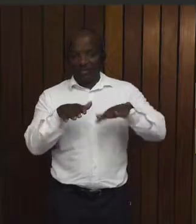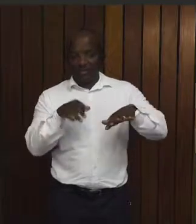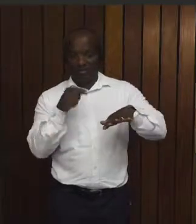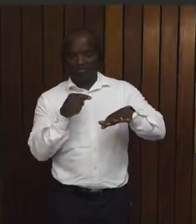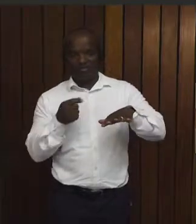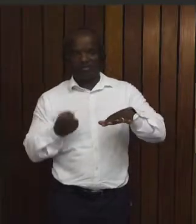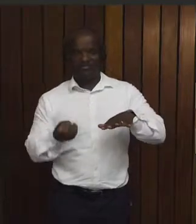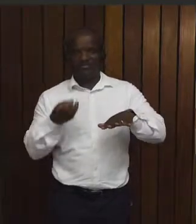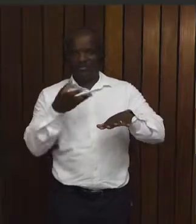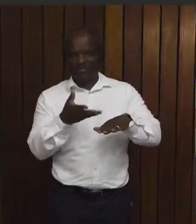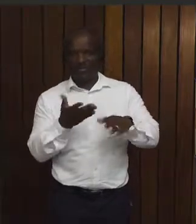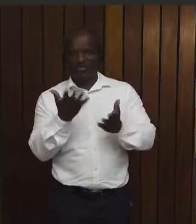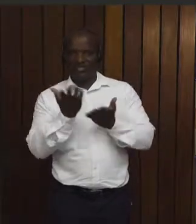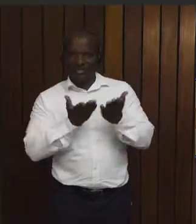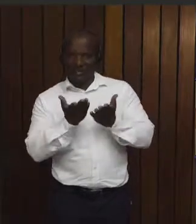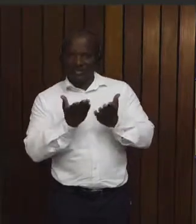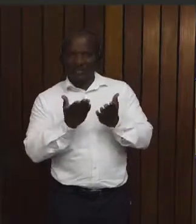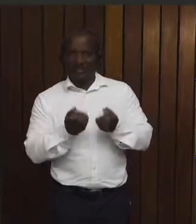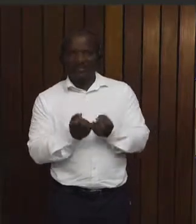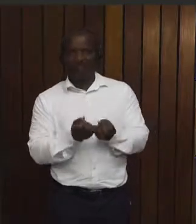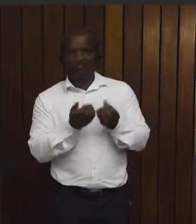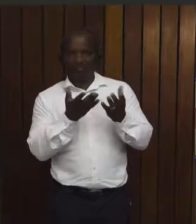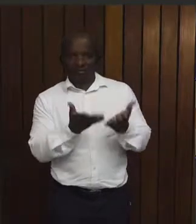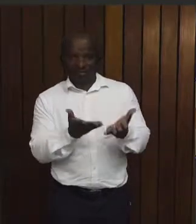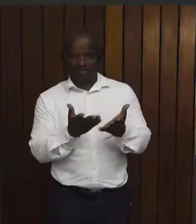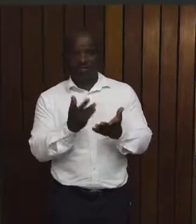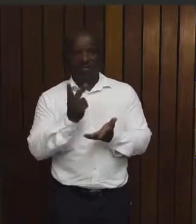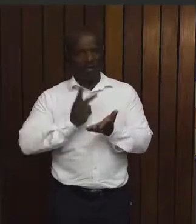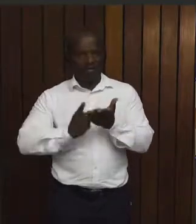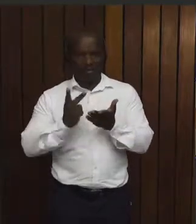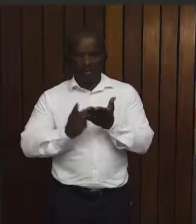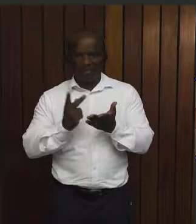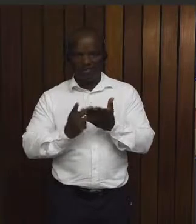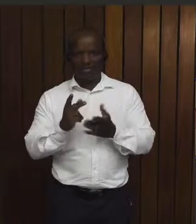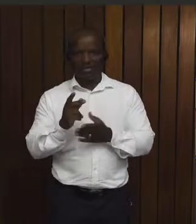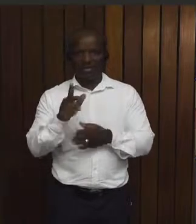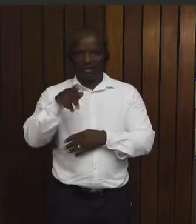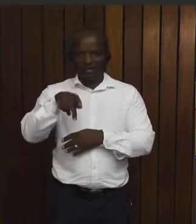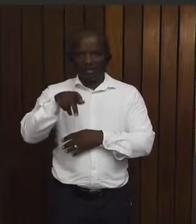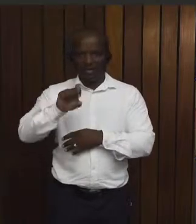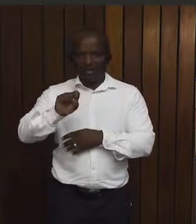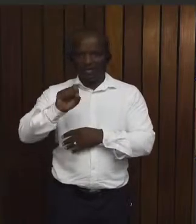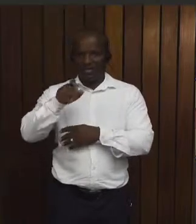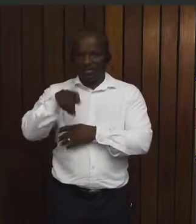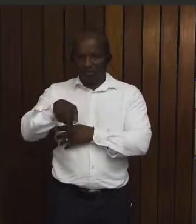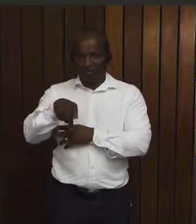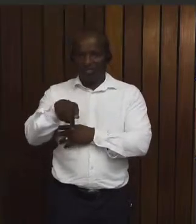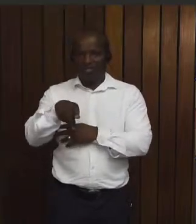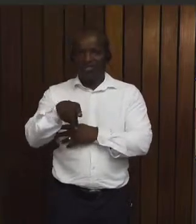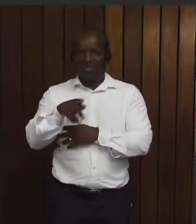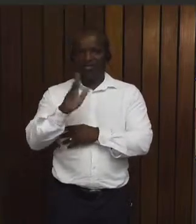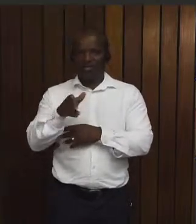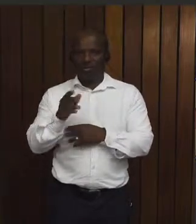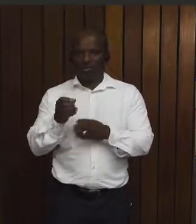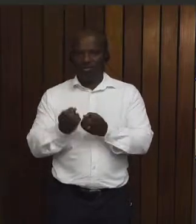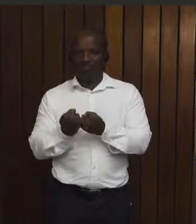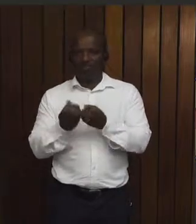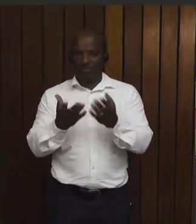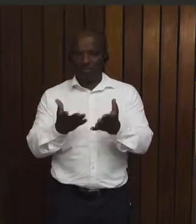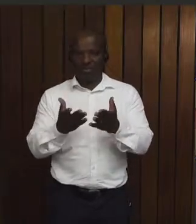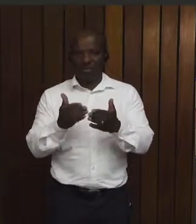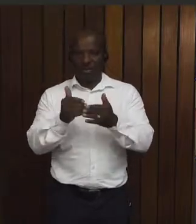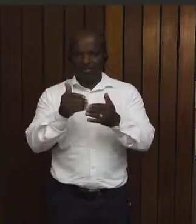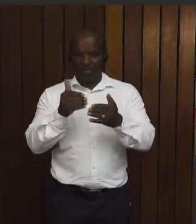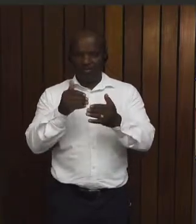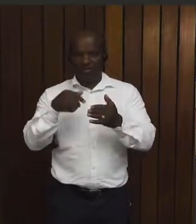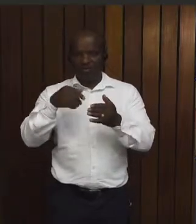the service provider to prepare the tender. The PSP that we have said to them, we'll give them a PSP before end of